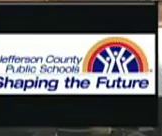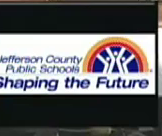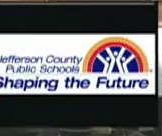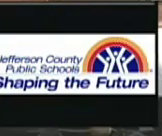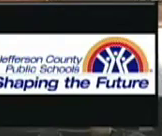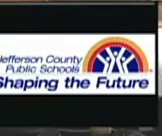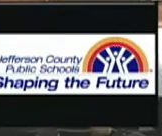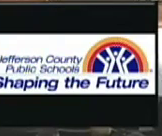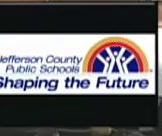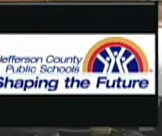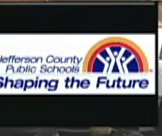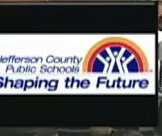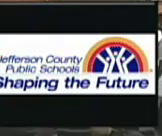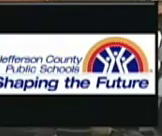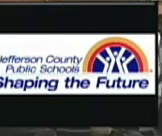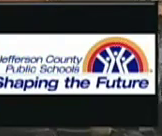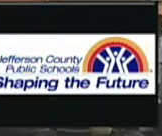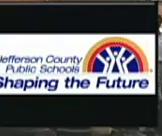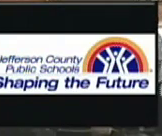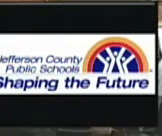vision statement.